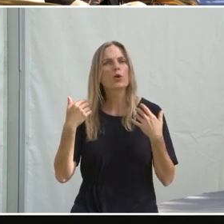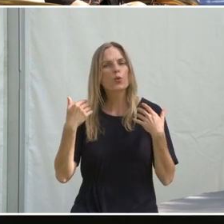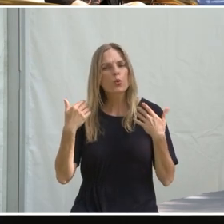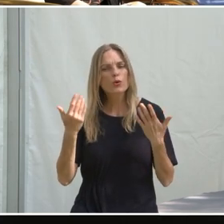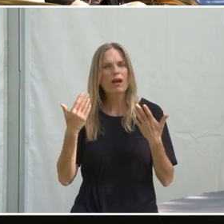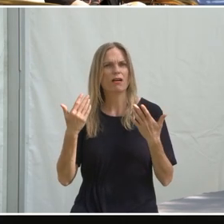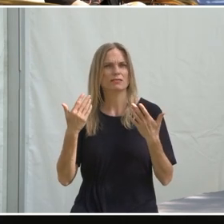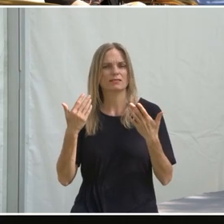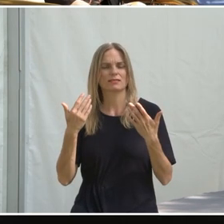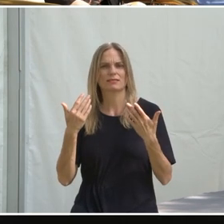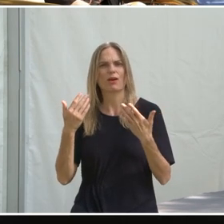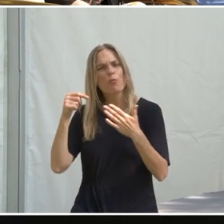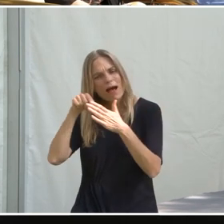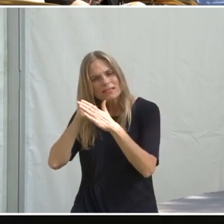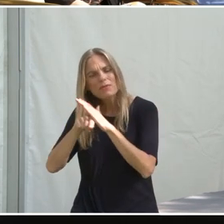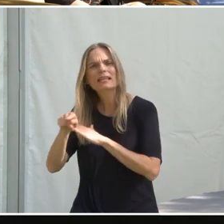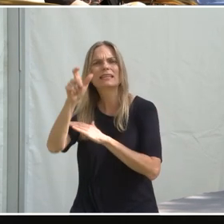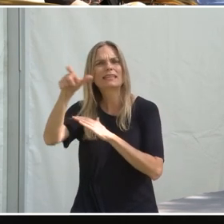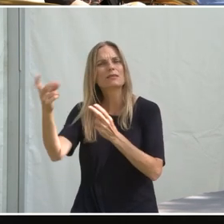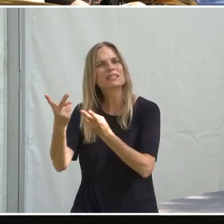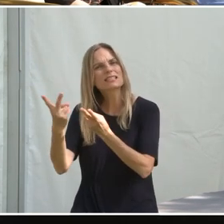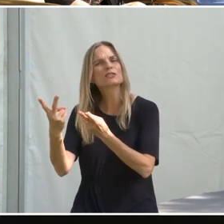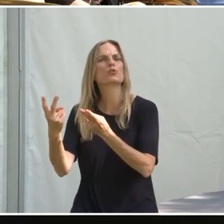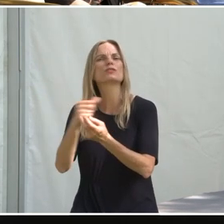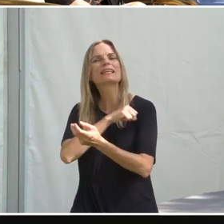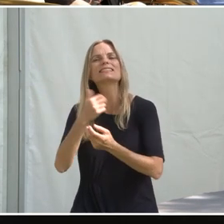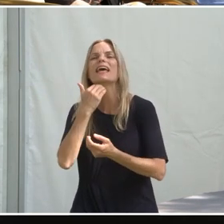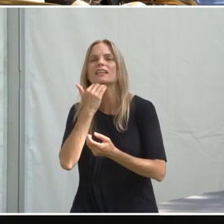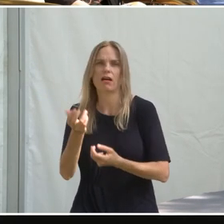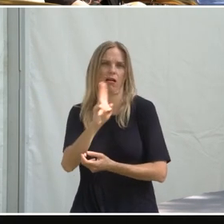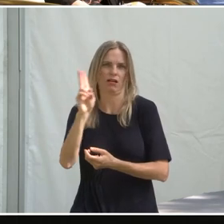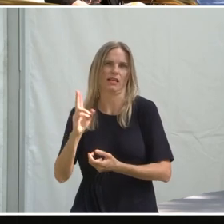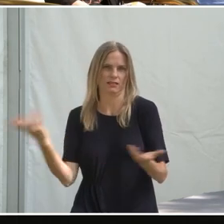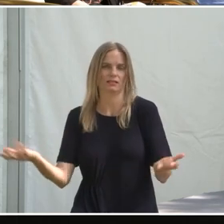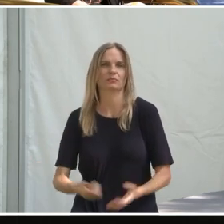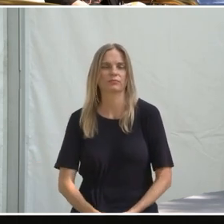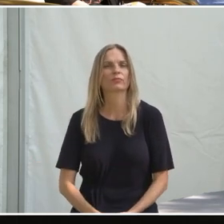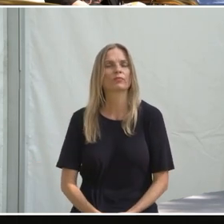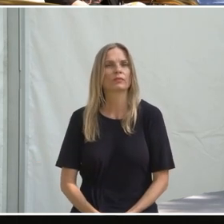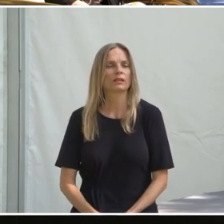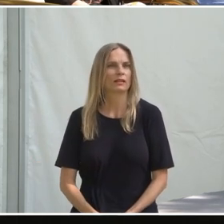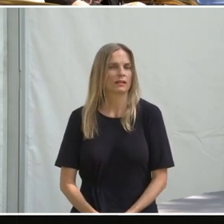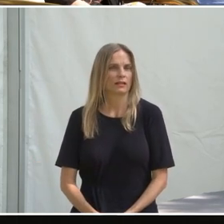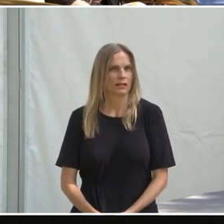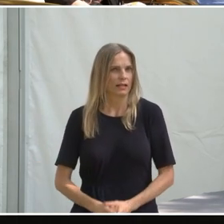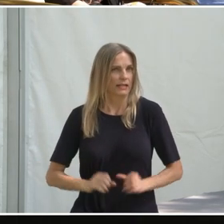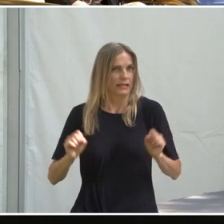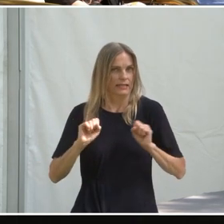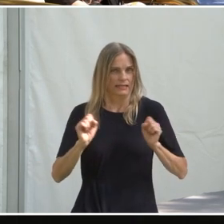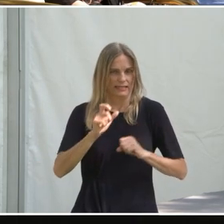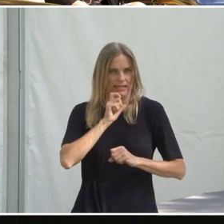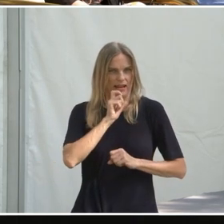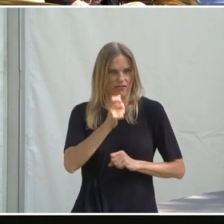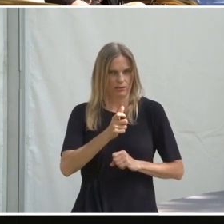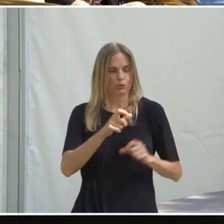that don't come forward? So quickly, just giving two sort of replies here. One, on the